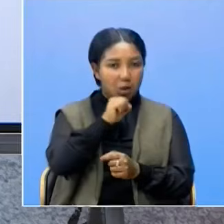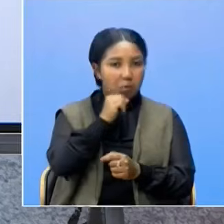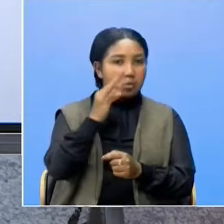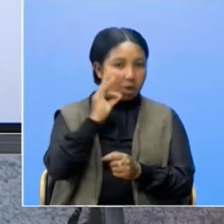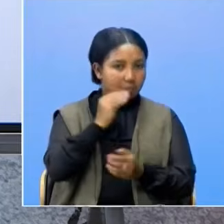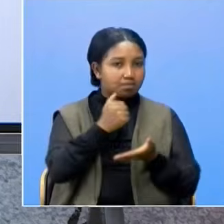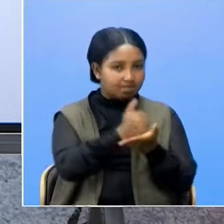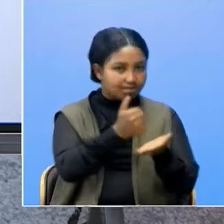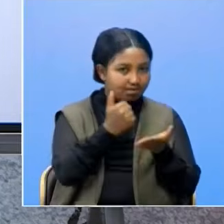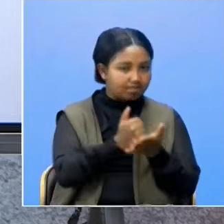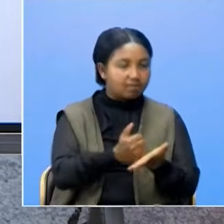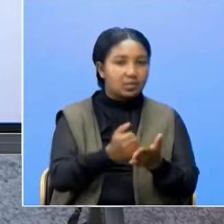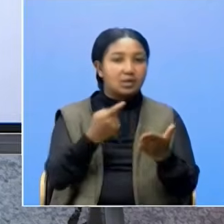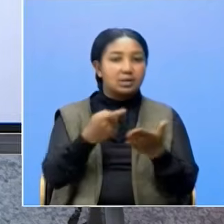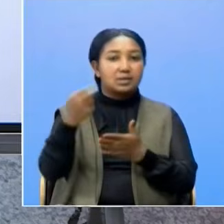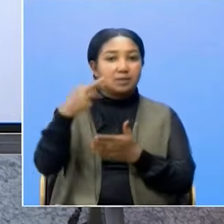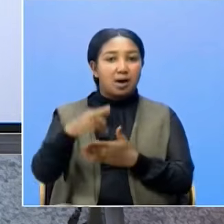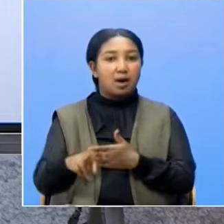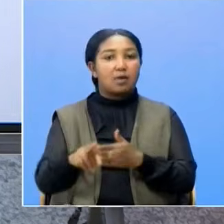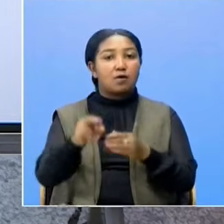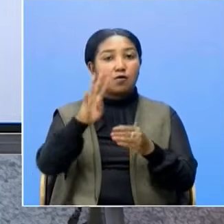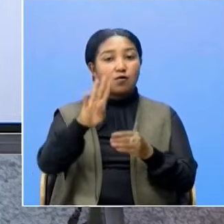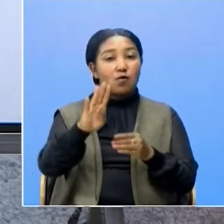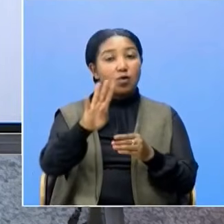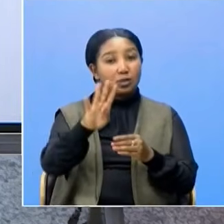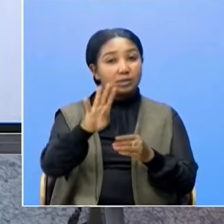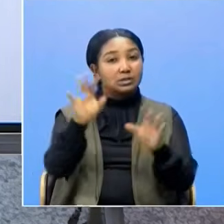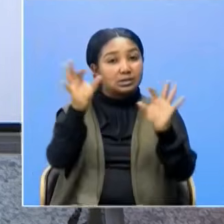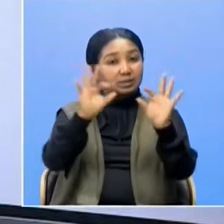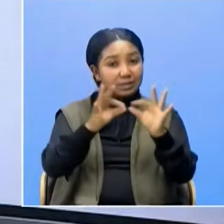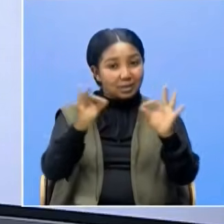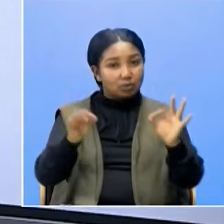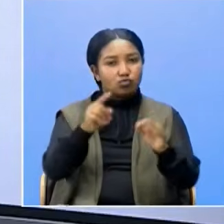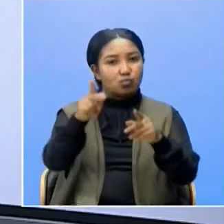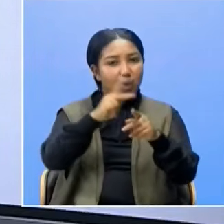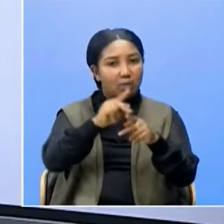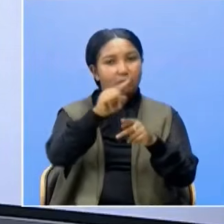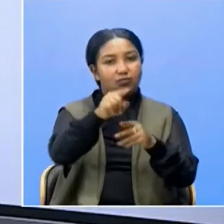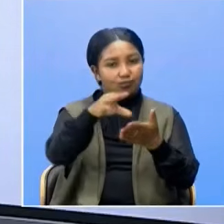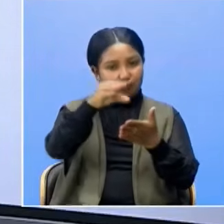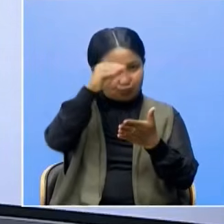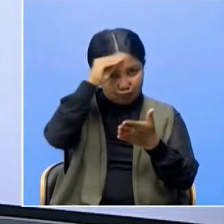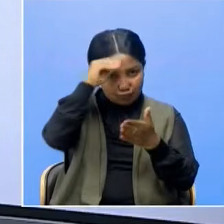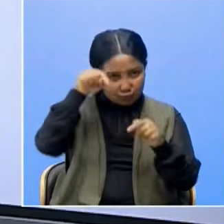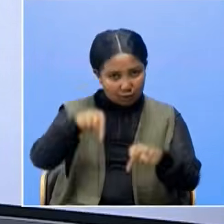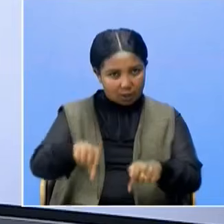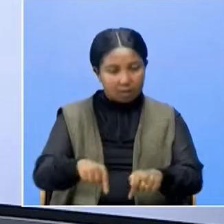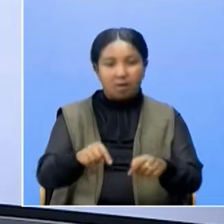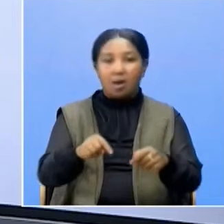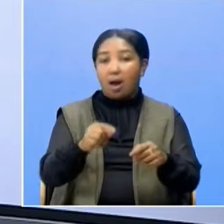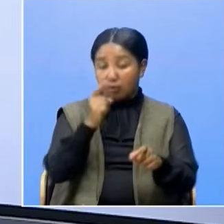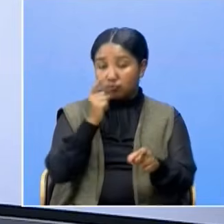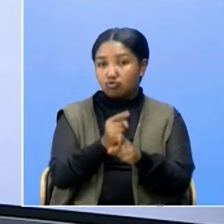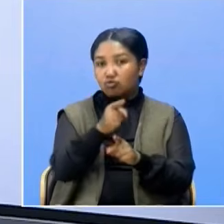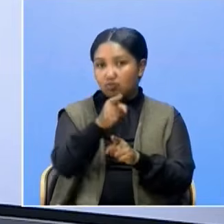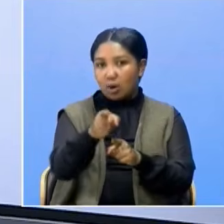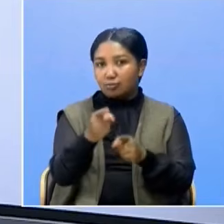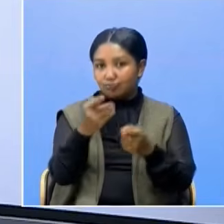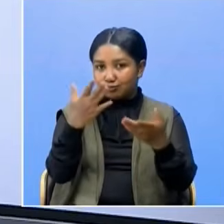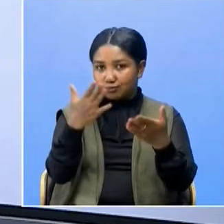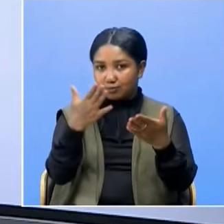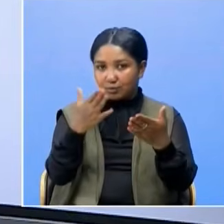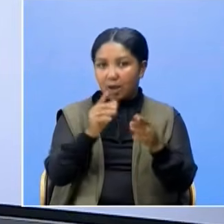Okay. These are 4 sentences just to practice what we have seen today. I am sure you will come up